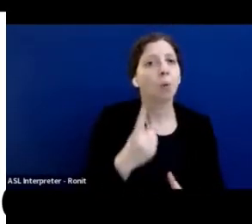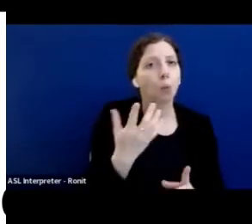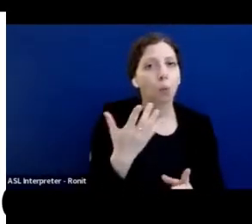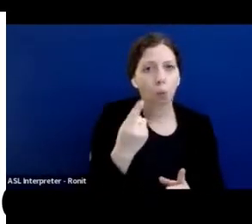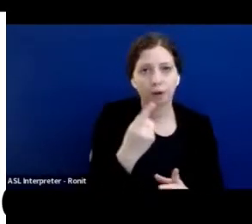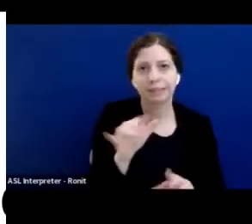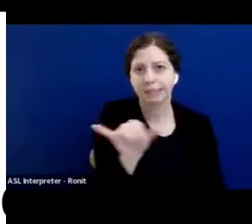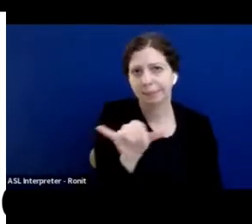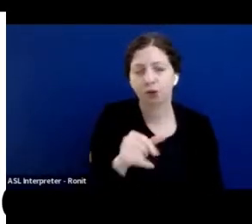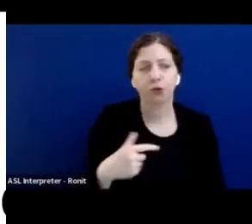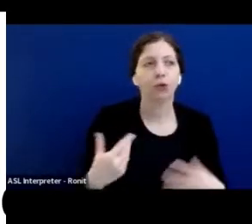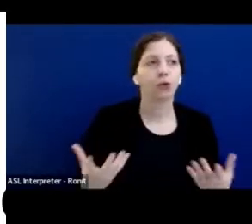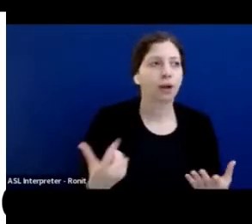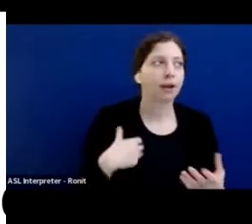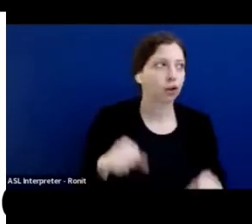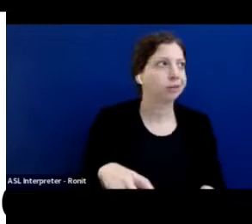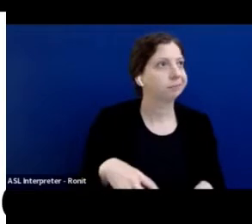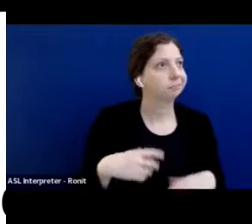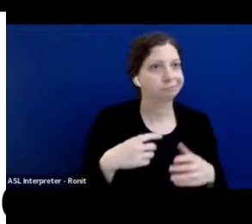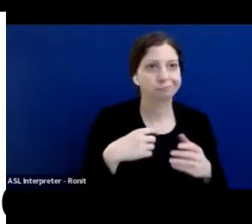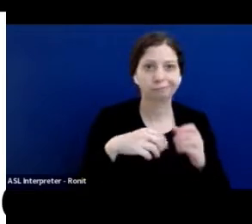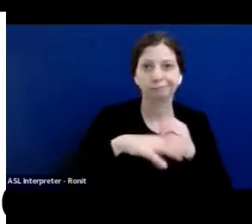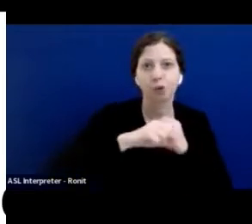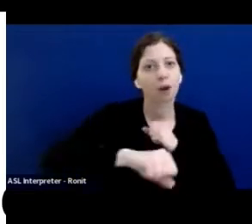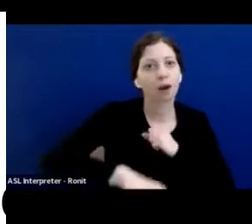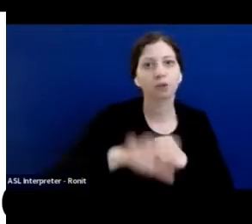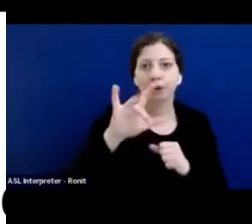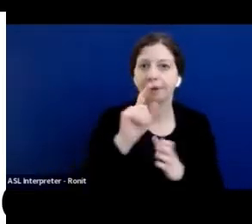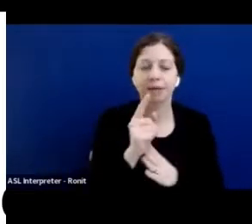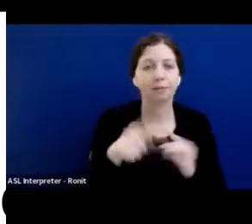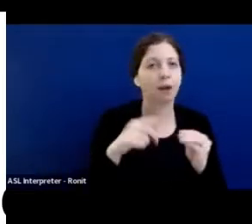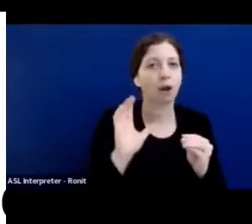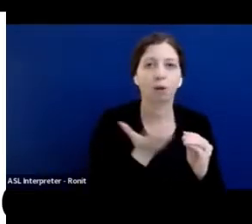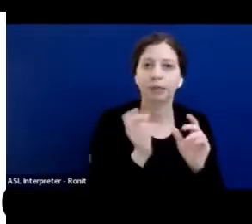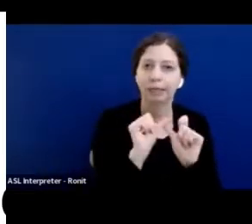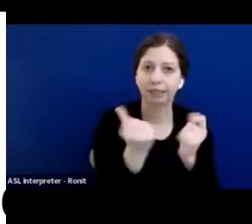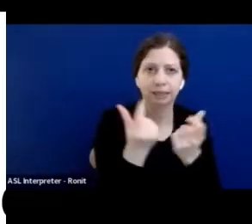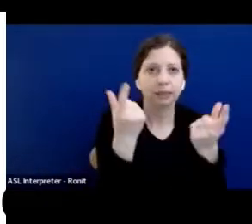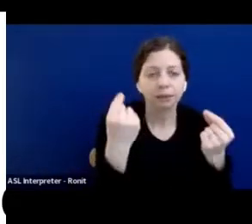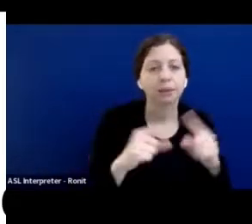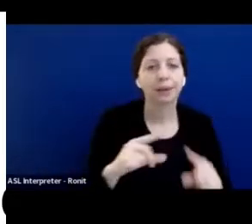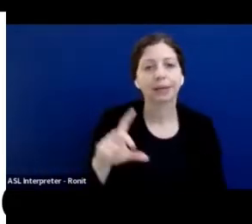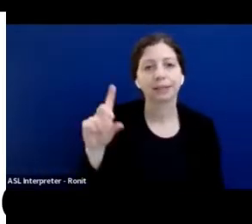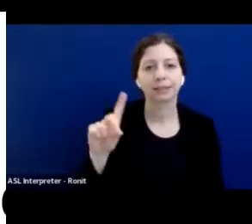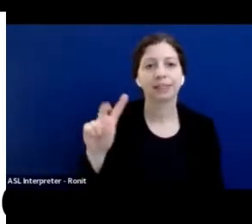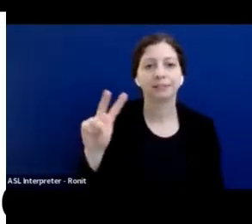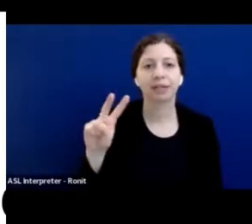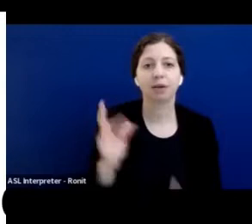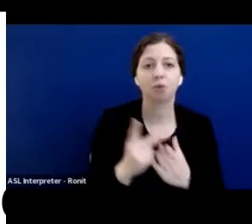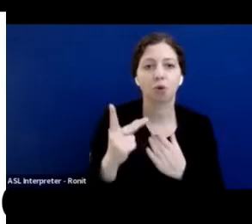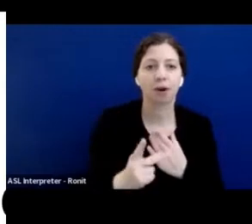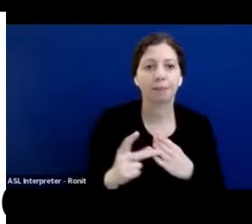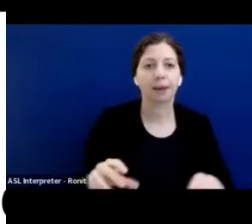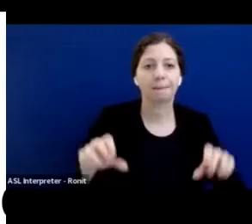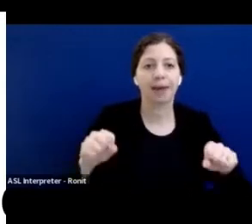lots of, I could spend 25 minutes talking about all of the things that our agency does. but DV program capacity building,